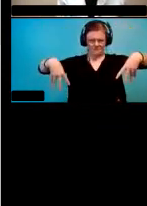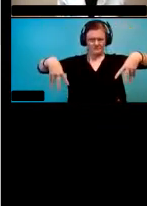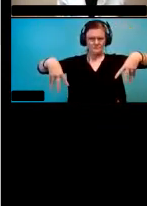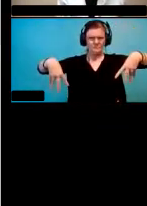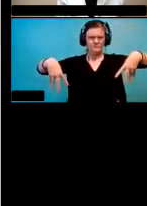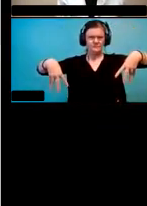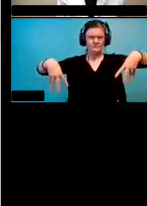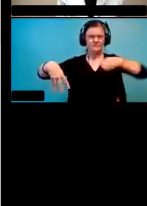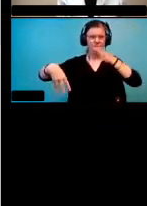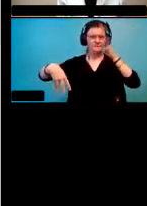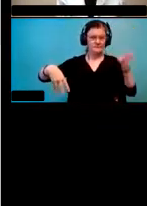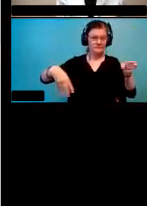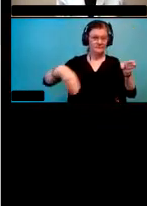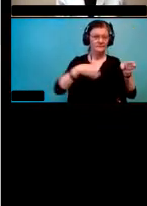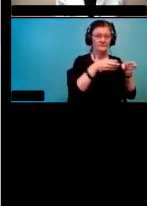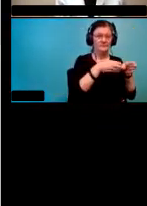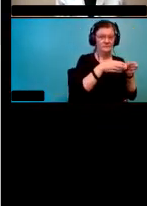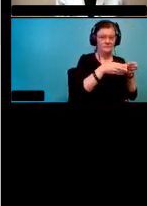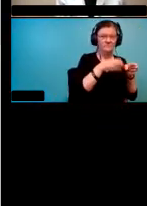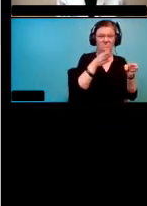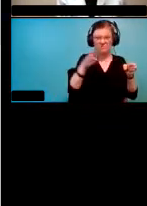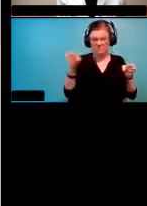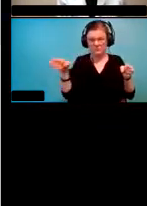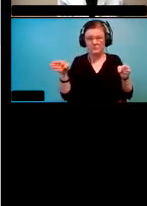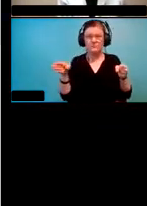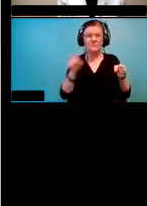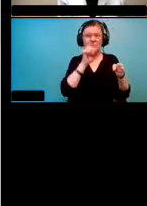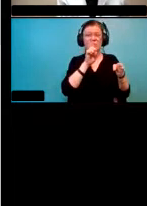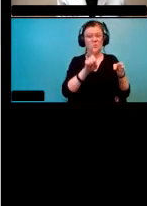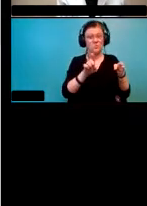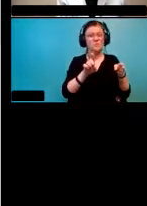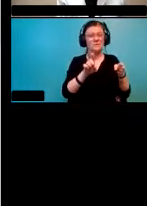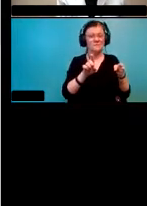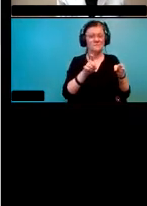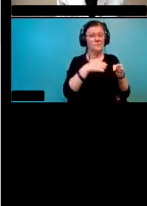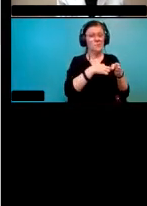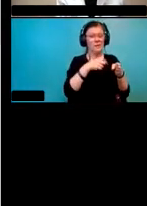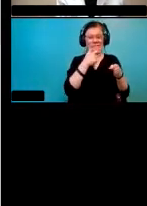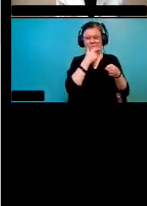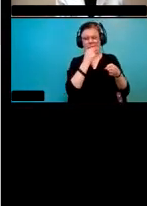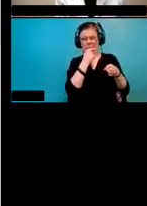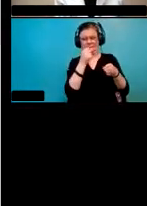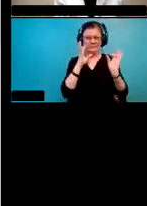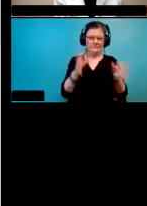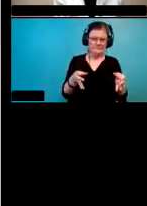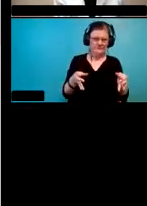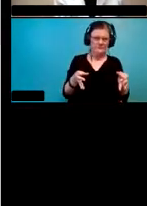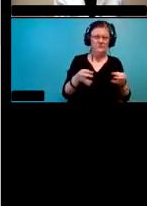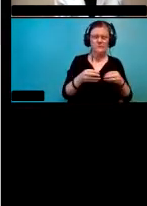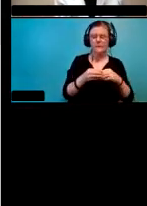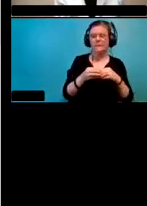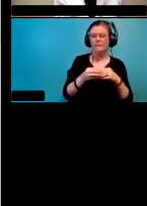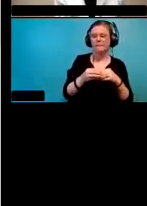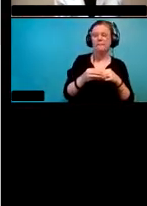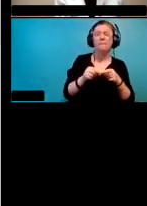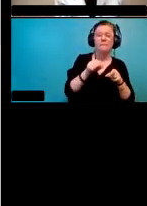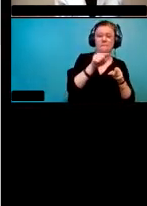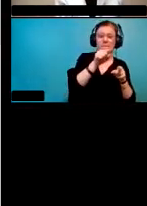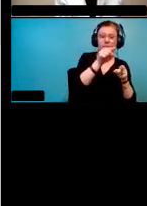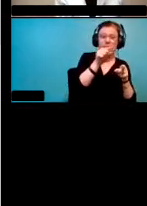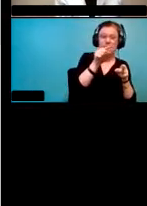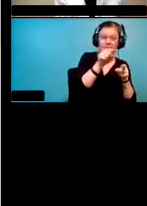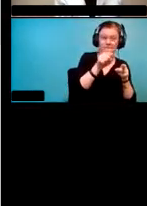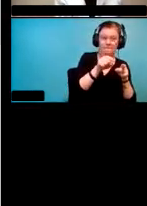times that's based on some pretty big decisions that we need to kind of know. So you can see here